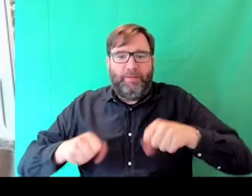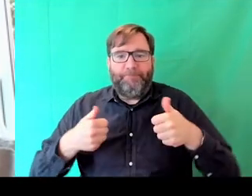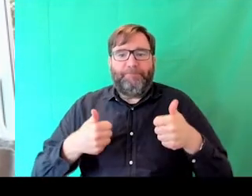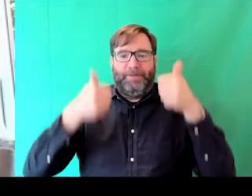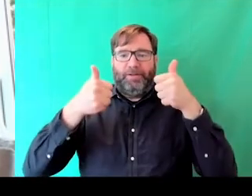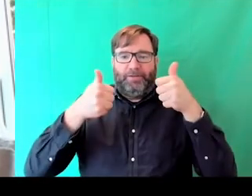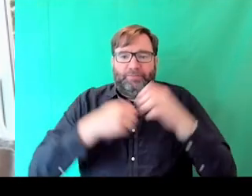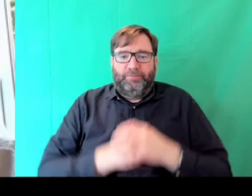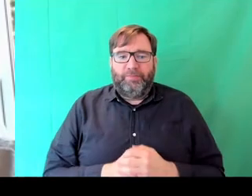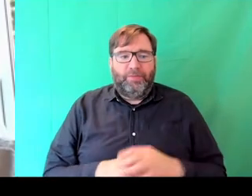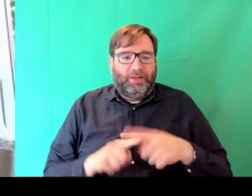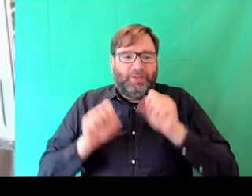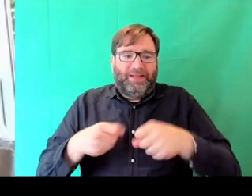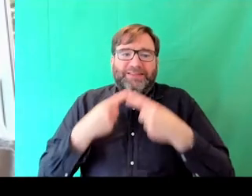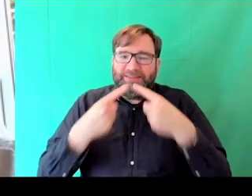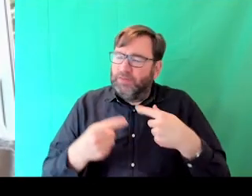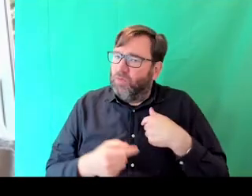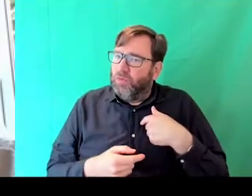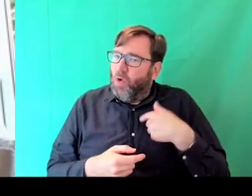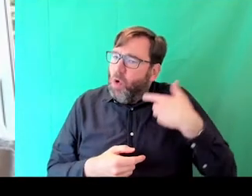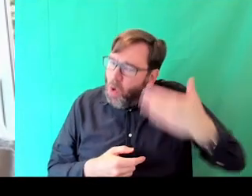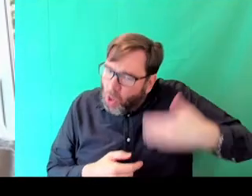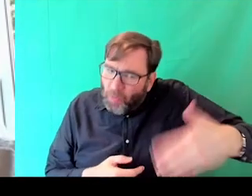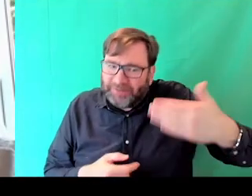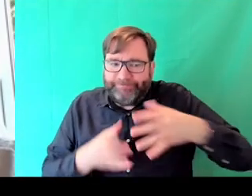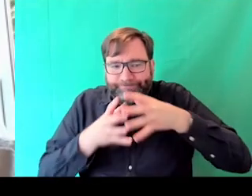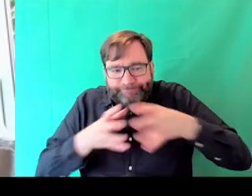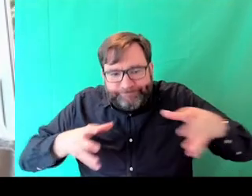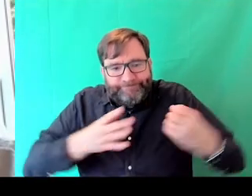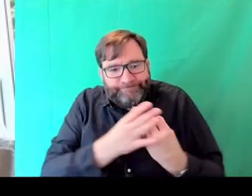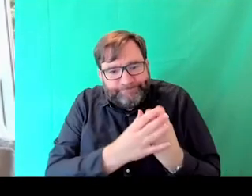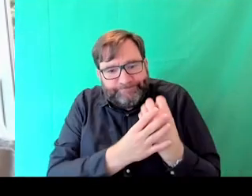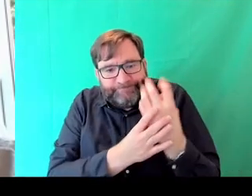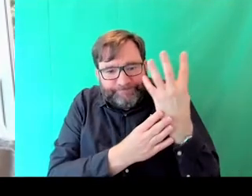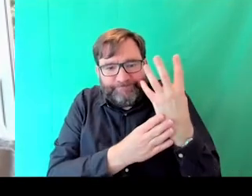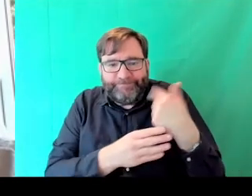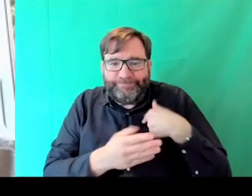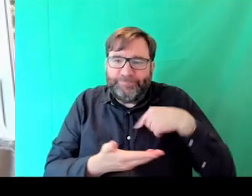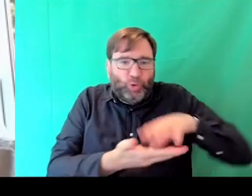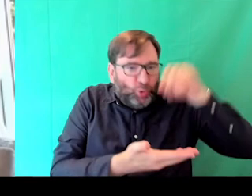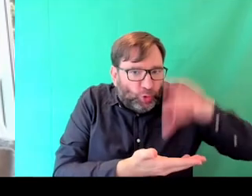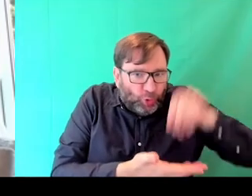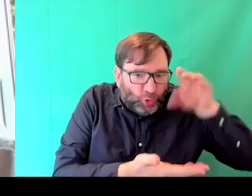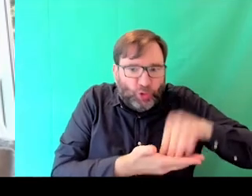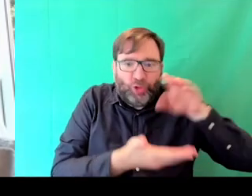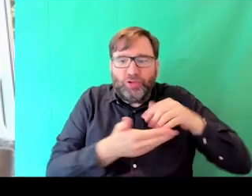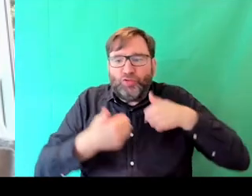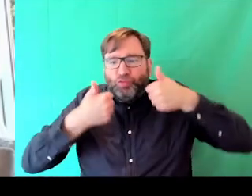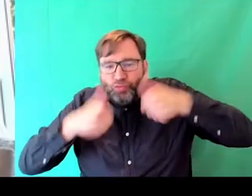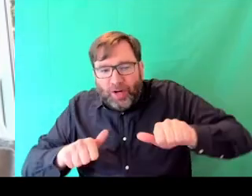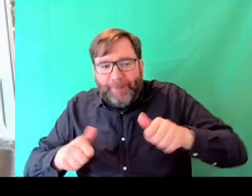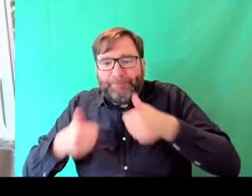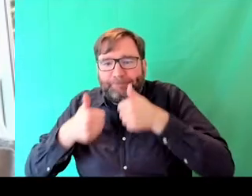enough because we're in a movement and we're trying to make this a better, more accessible world for people like all of us on this